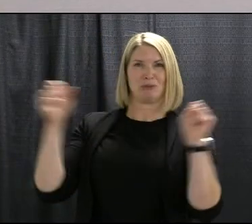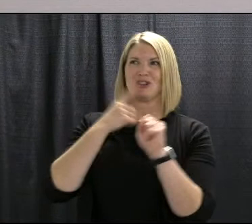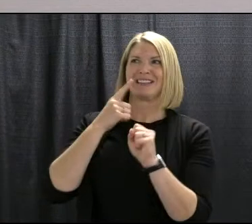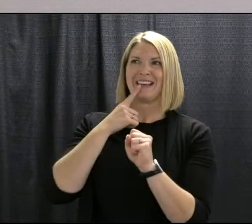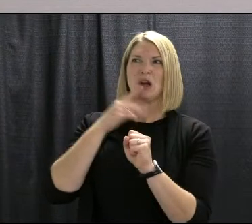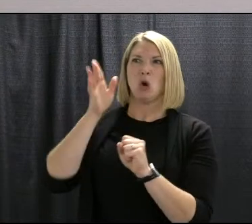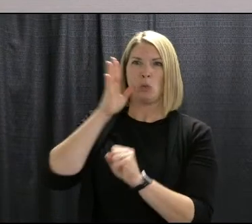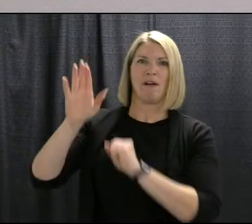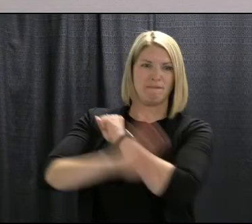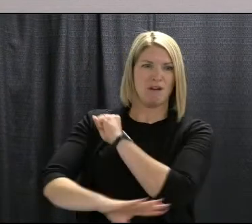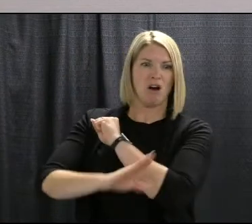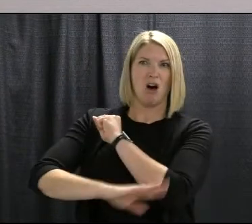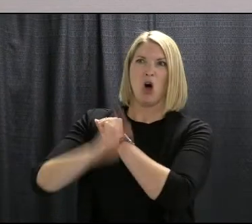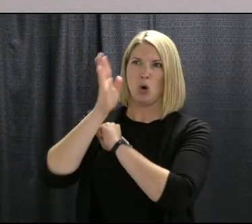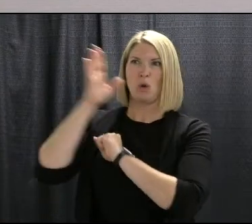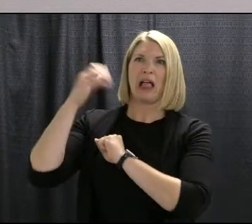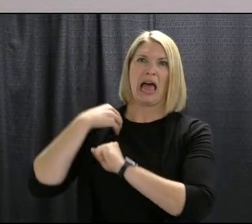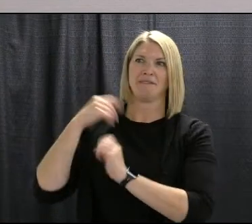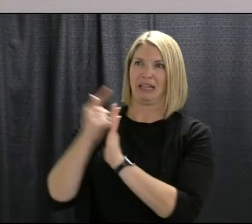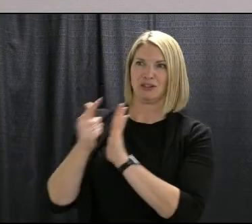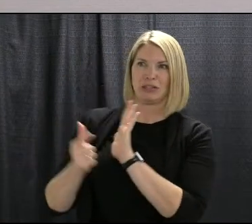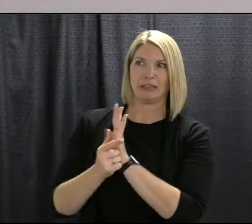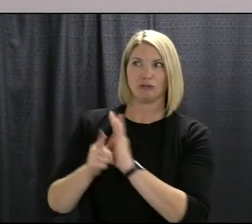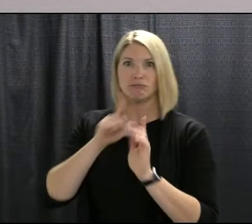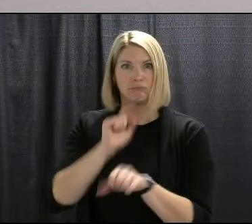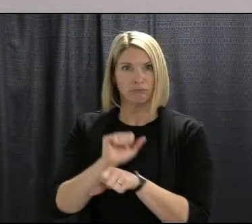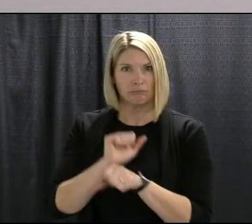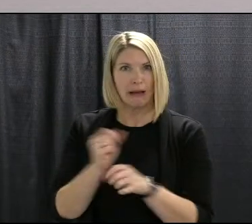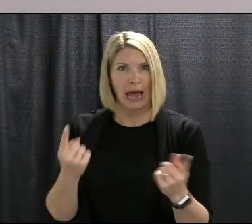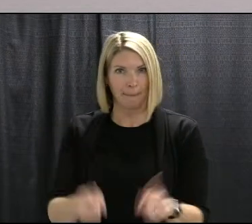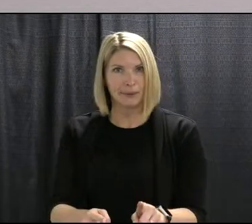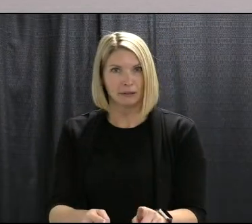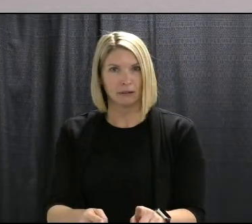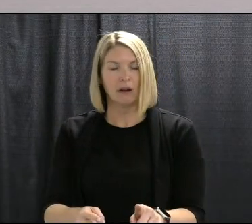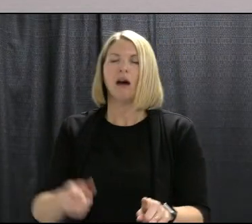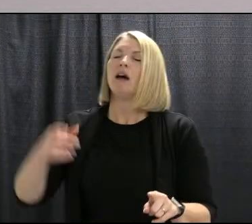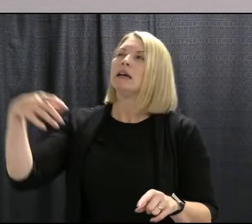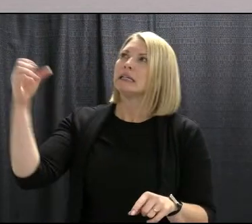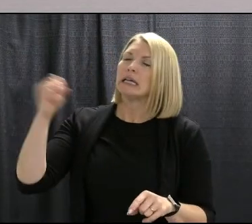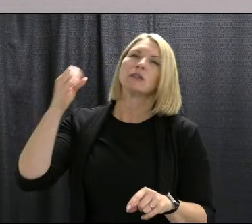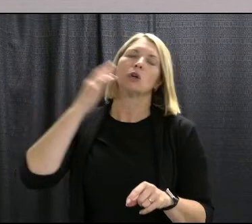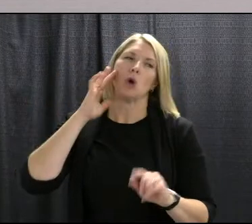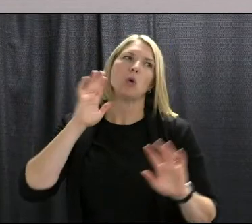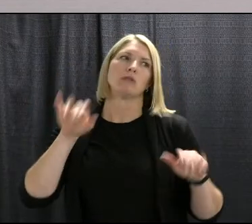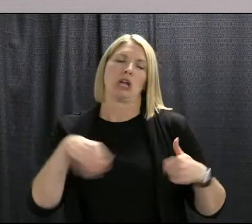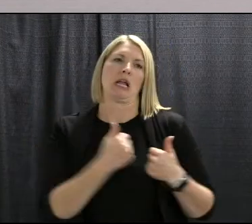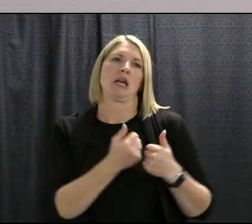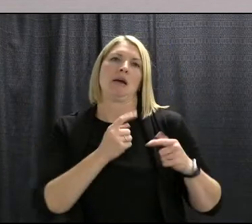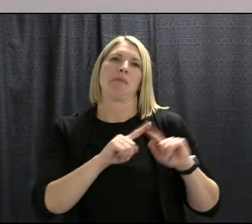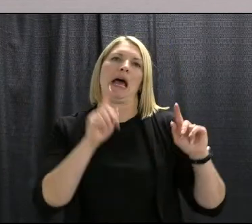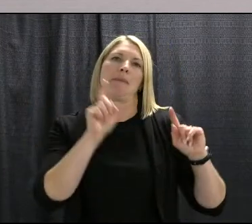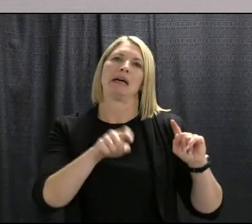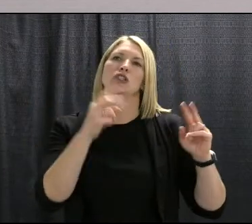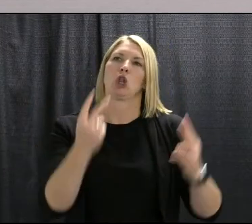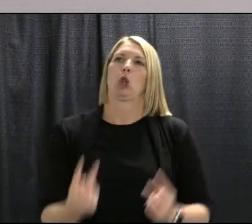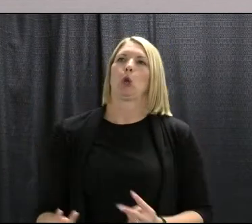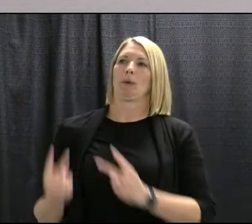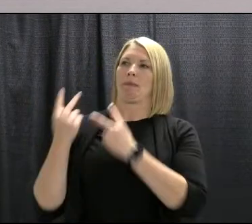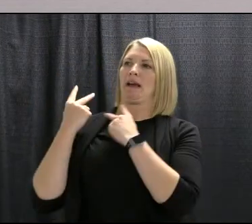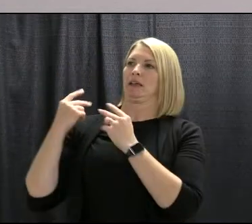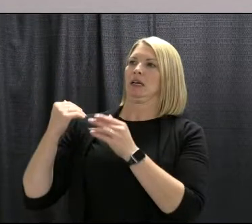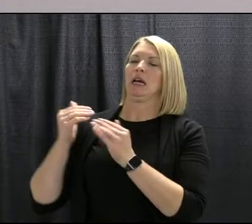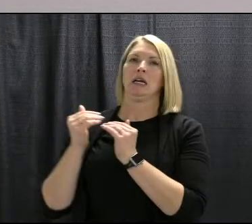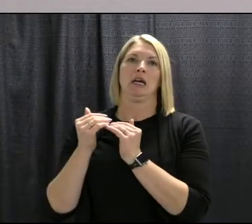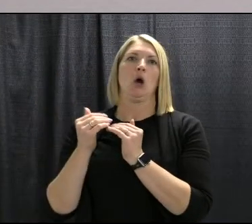been challenging across multi levels, but look at the advancements we're making, not just in